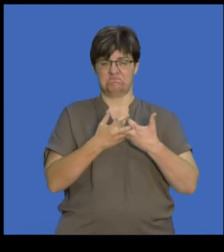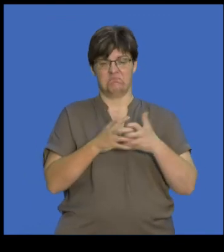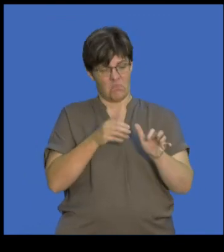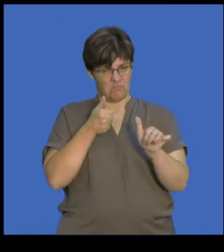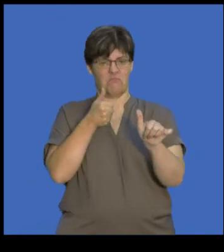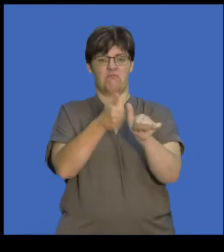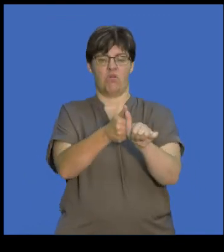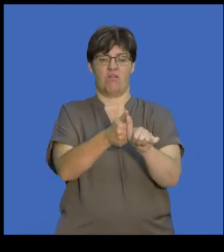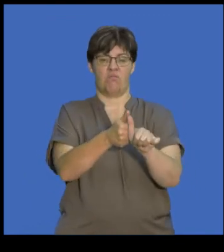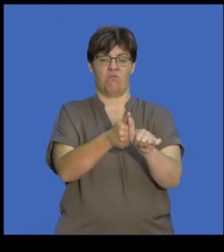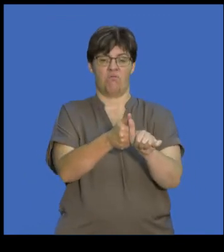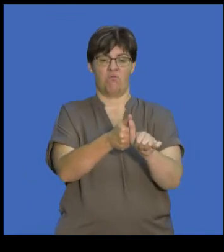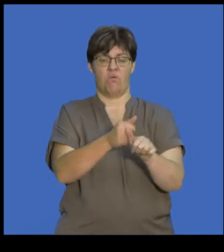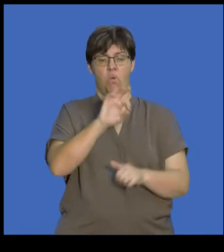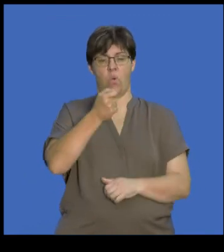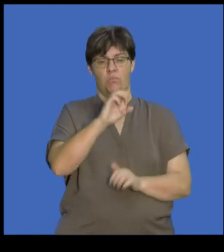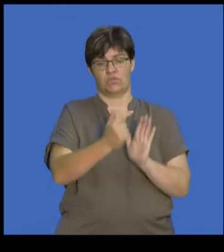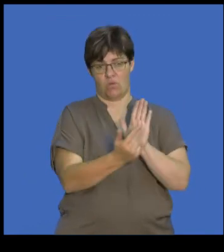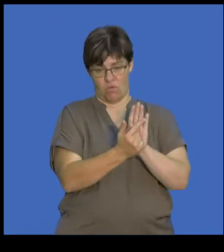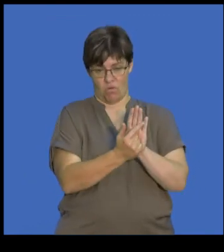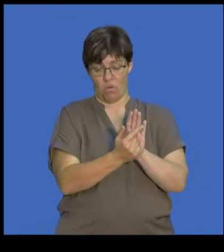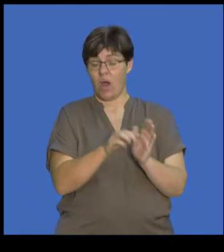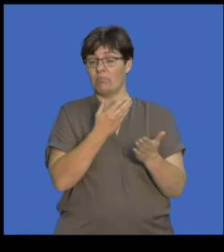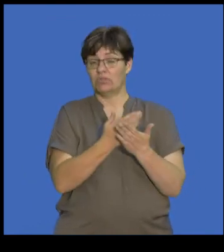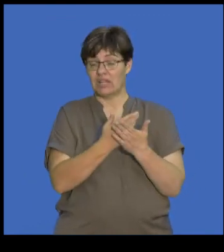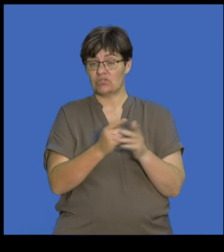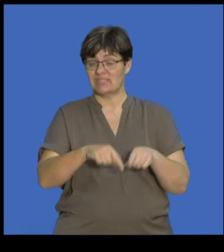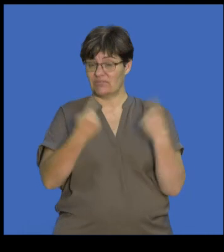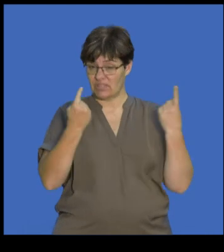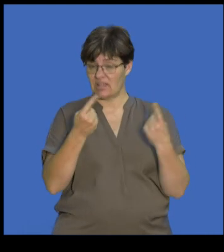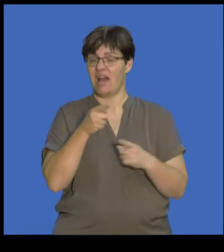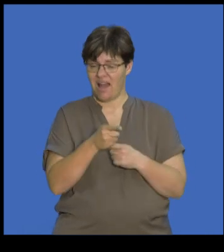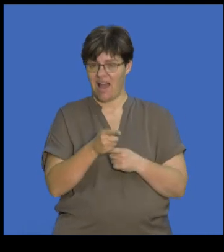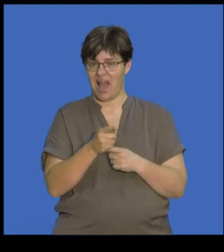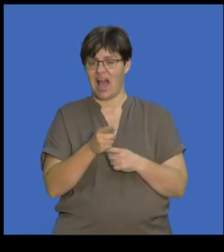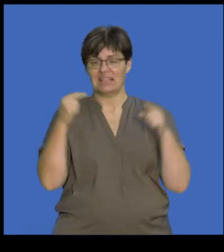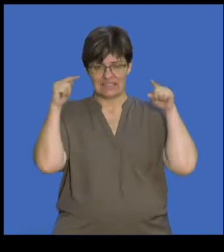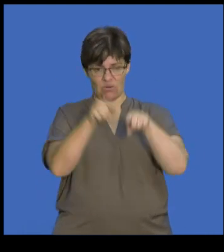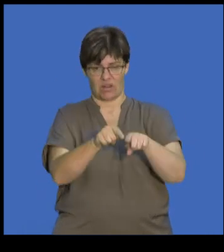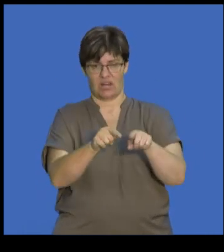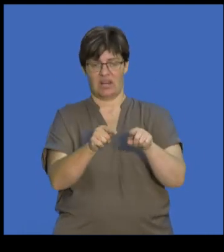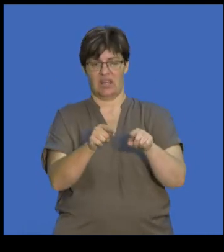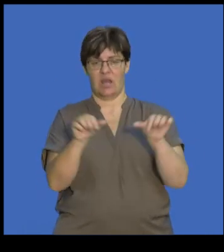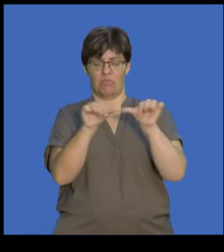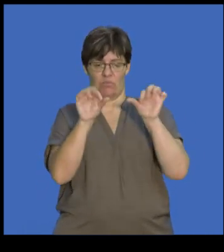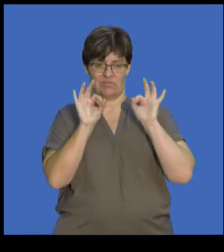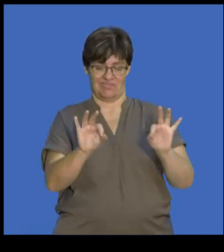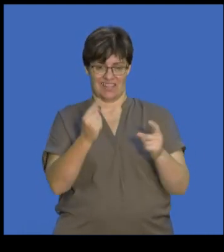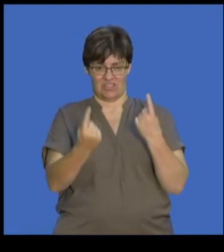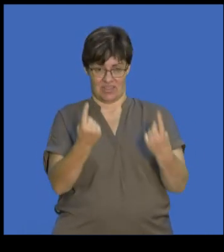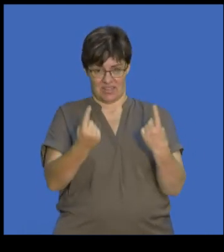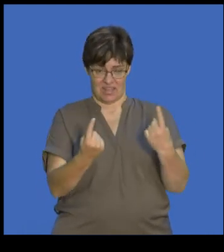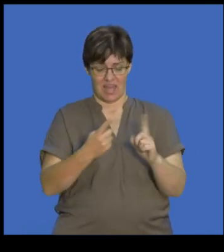conductor, because the potential difference in current are directly proportional to each other, and also that temperature